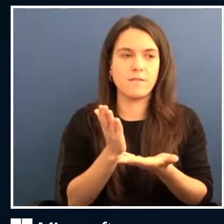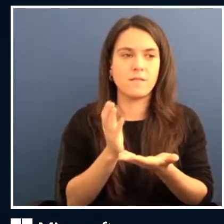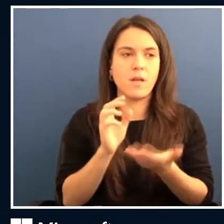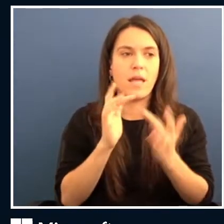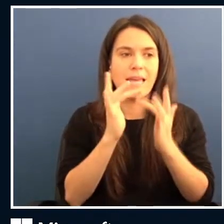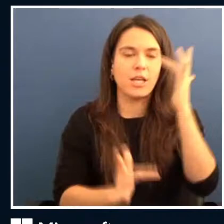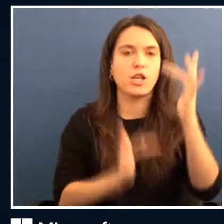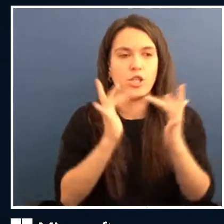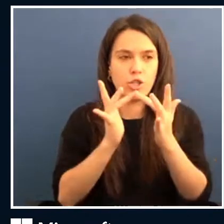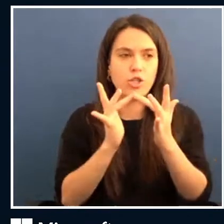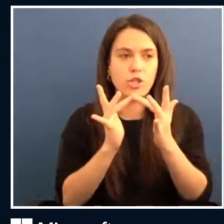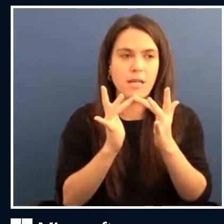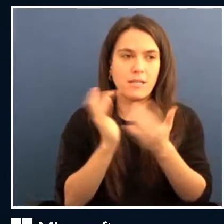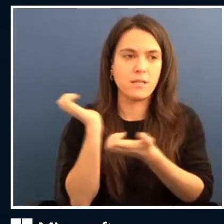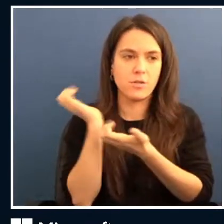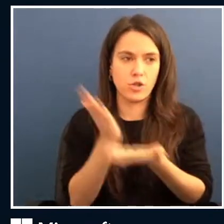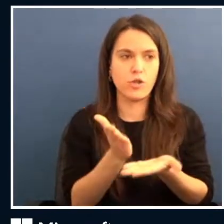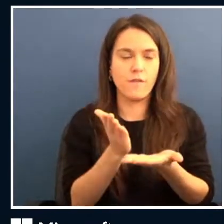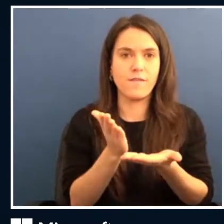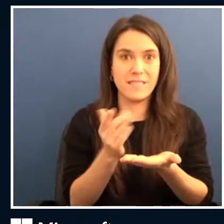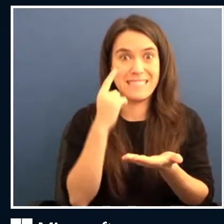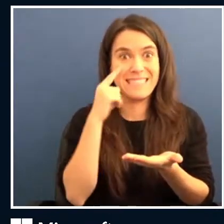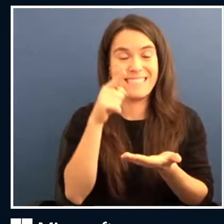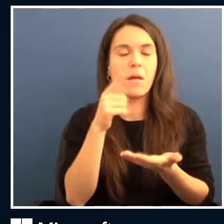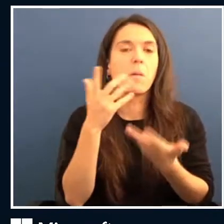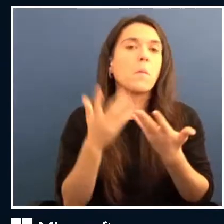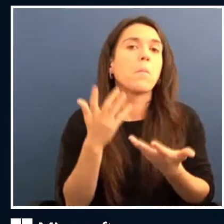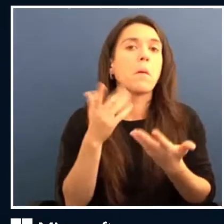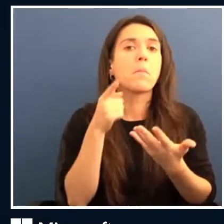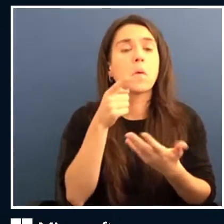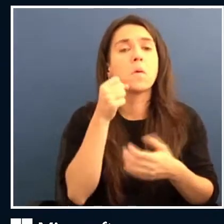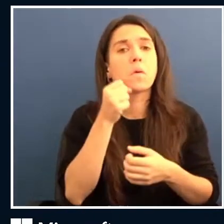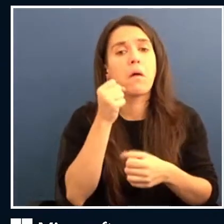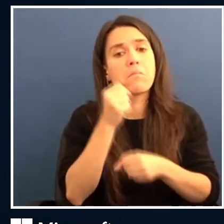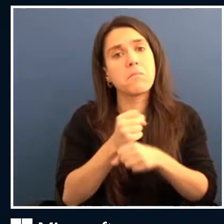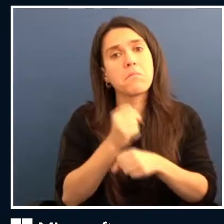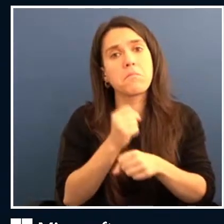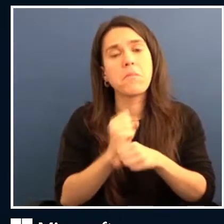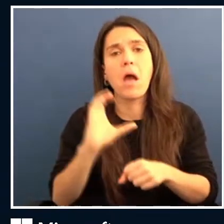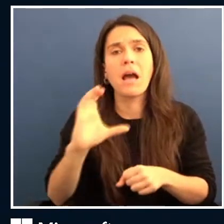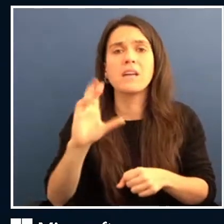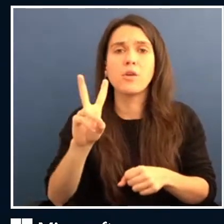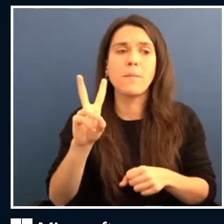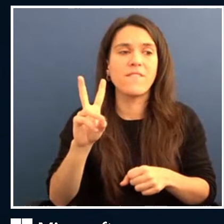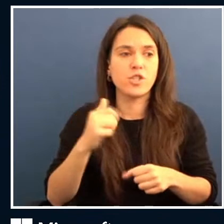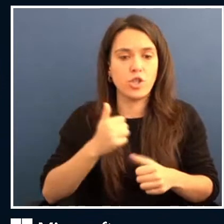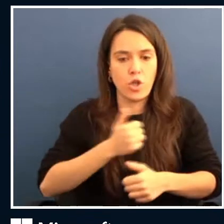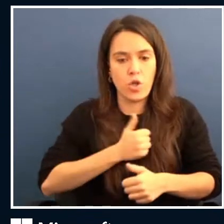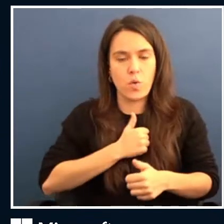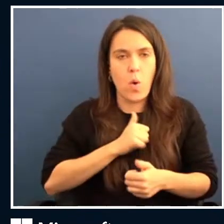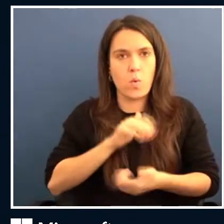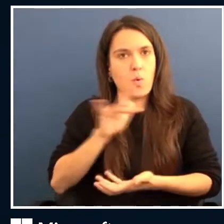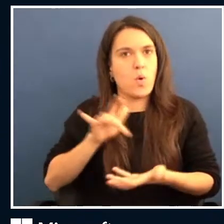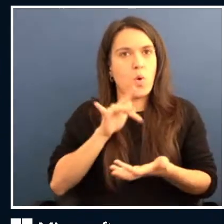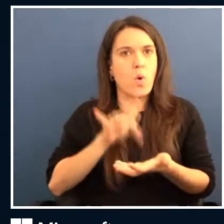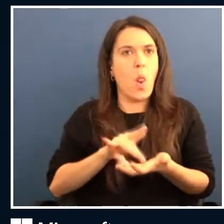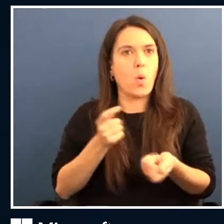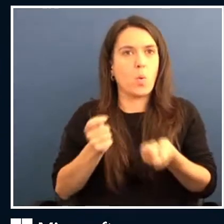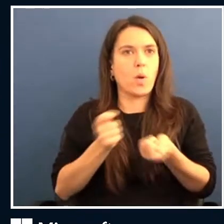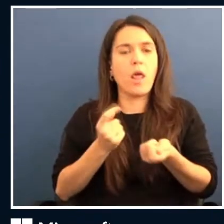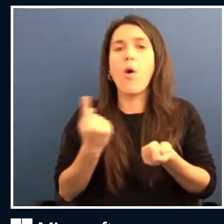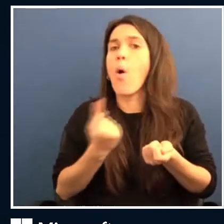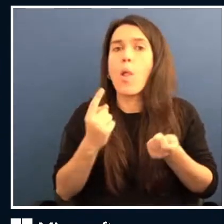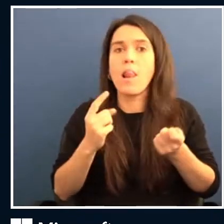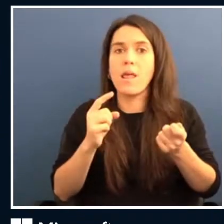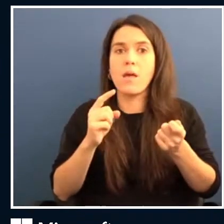locally. Can you run custom vision models locally, or is it only like a web service?